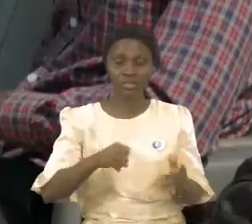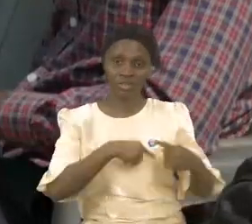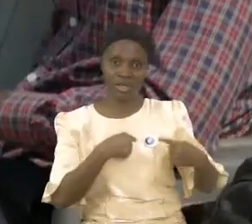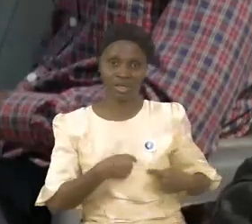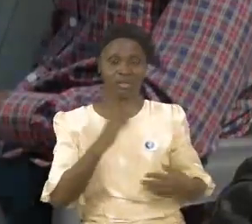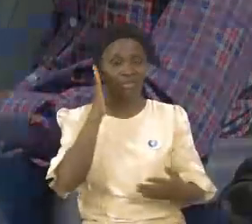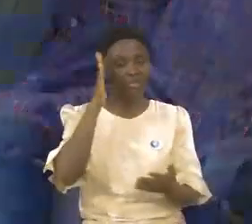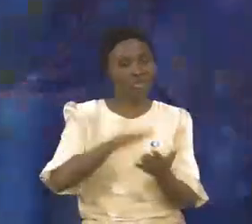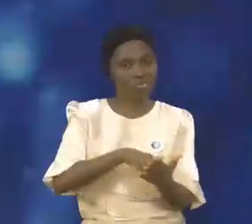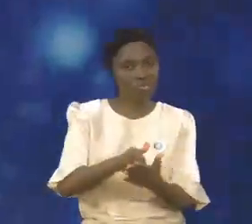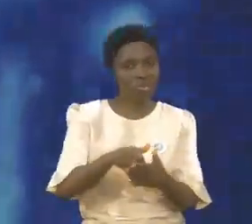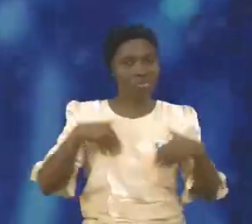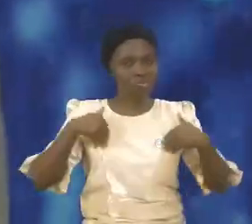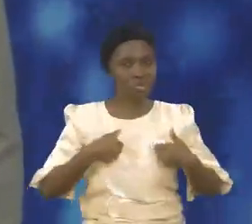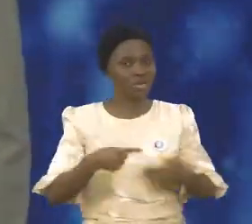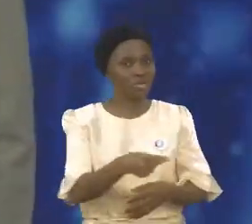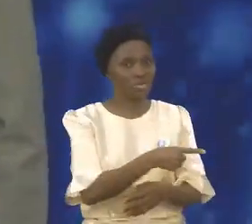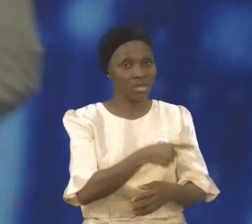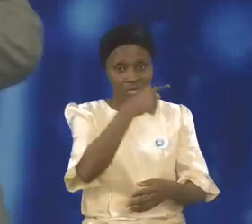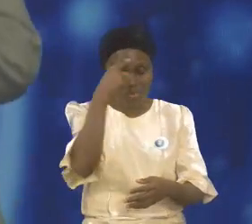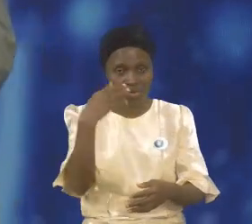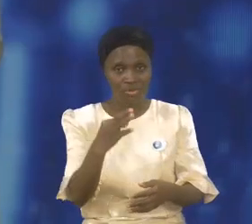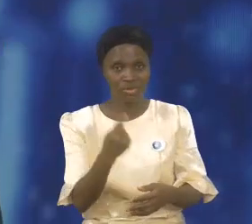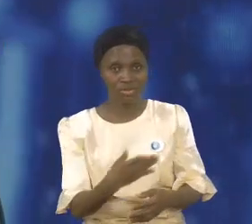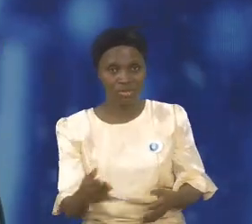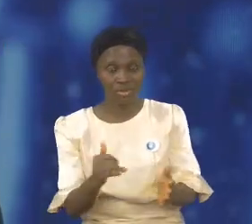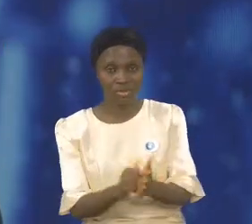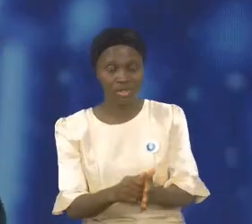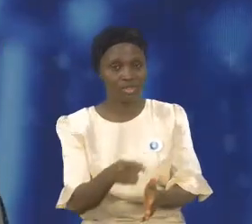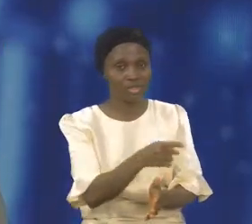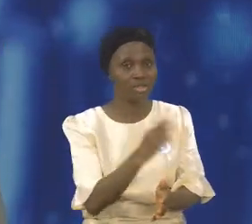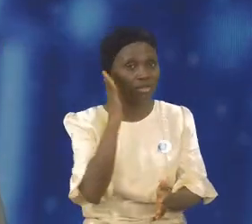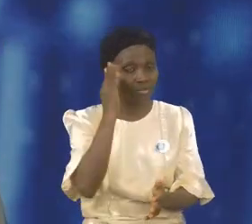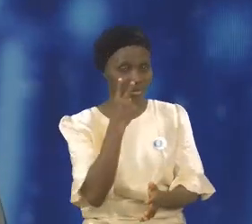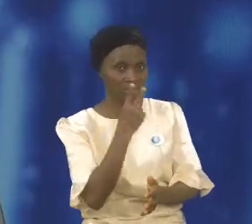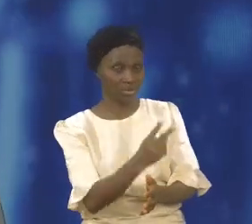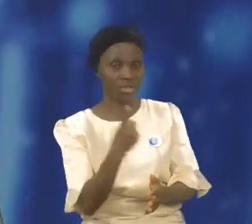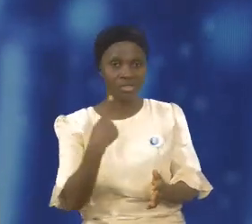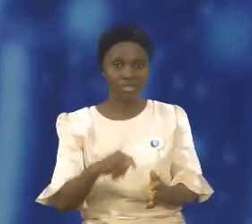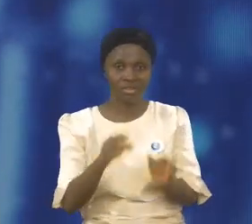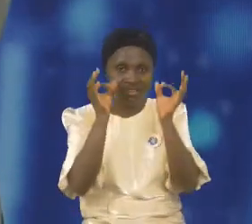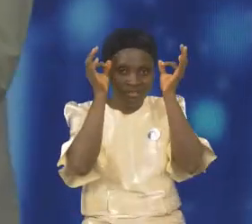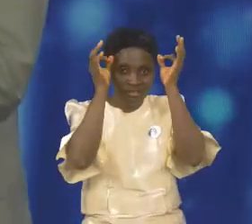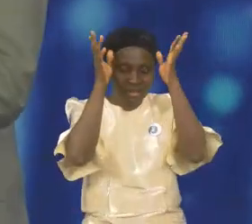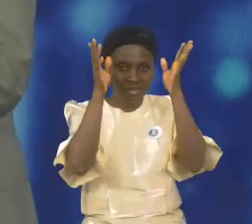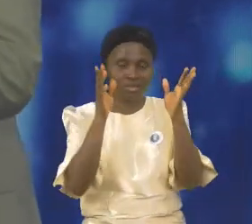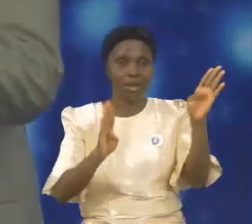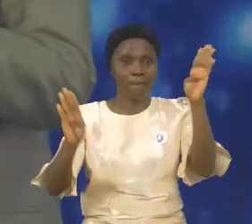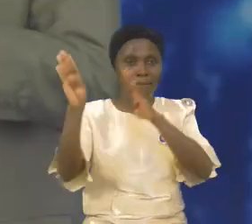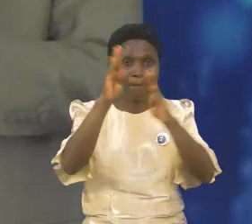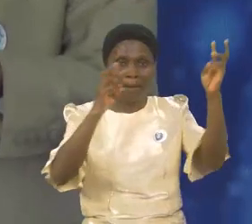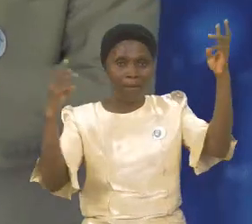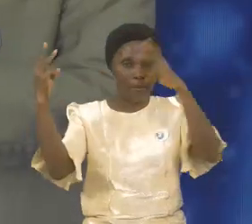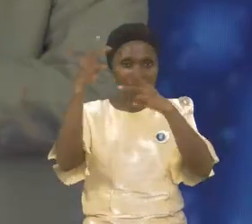things they're seeing. The fierce storm, stormy battles of the Gentile conflict. Number two,